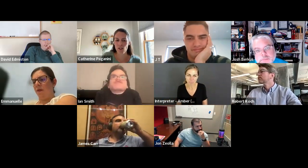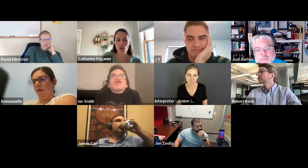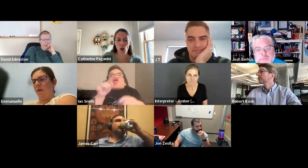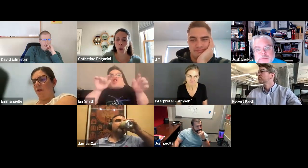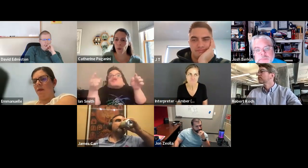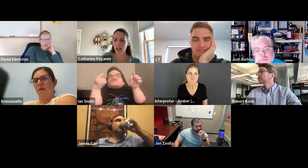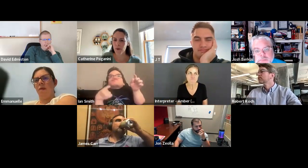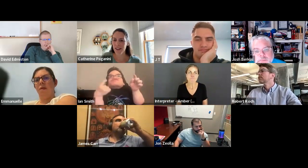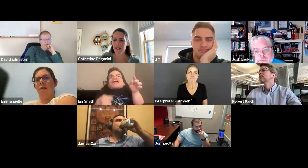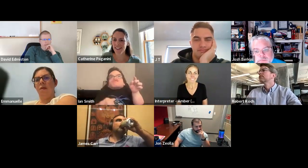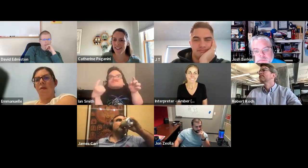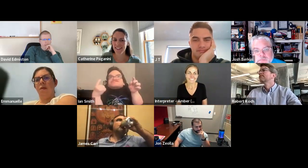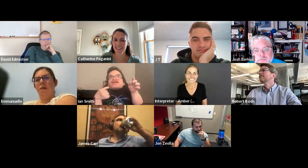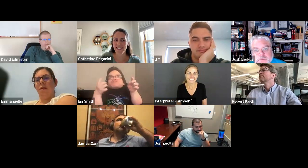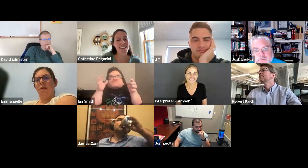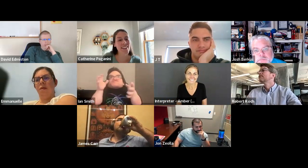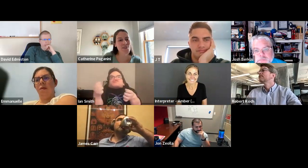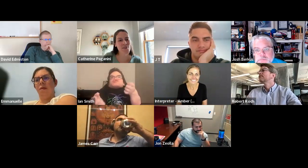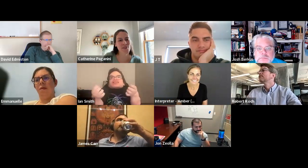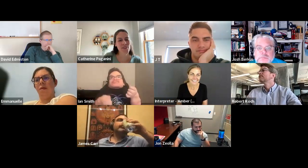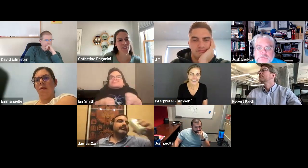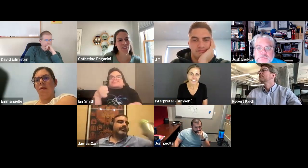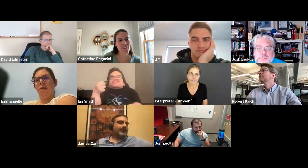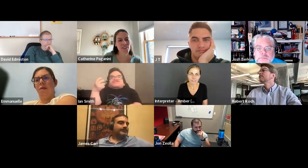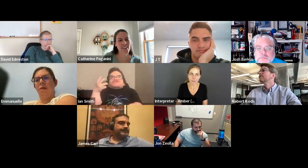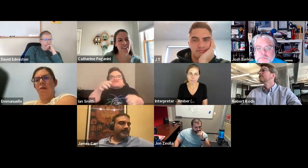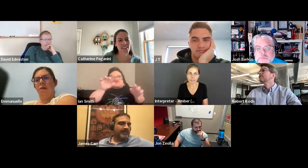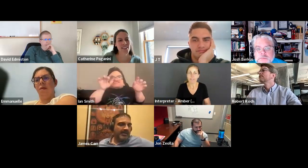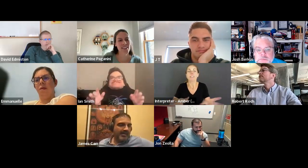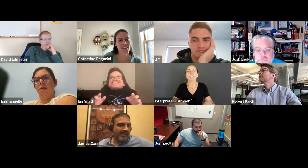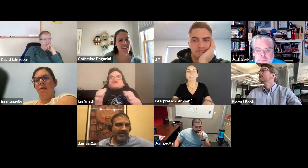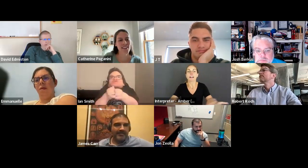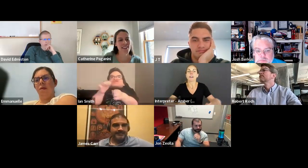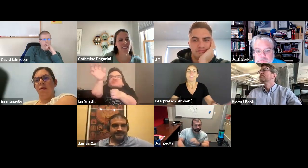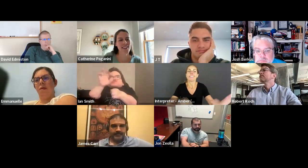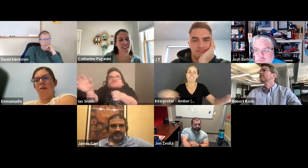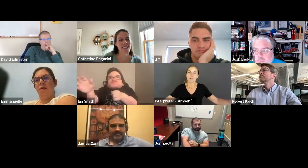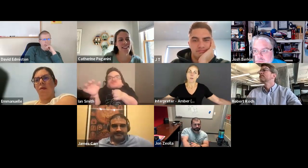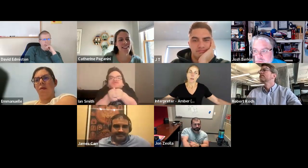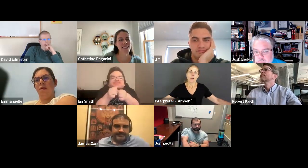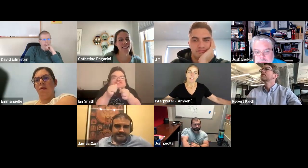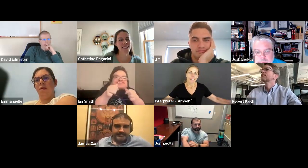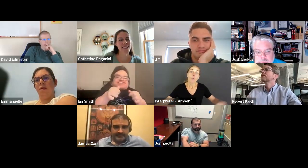Okay. So now we are. I think it just helps, yeah, you get a lot of